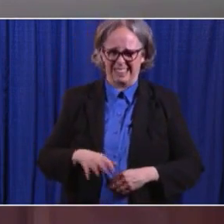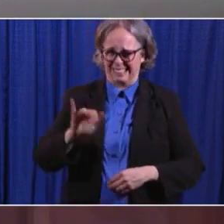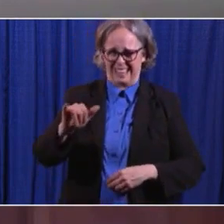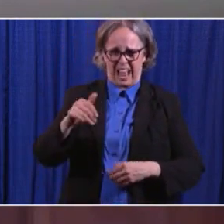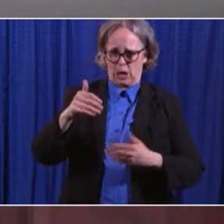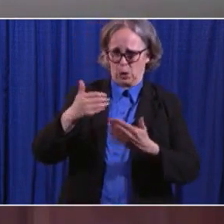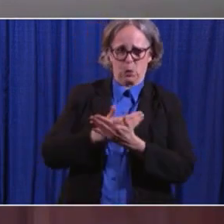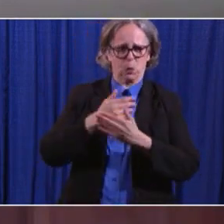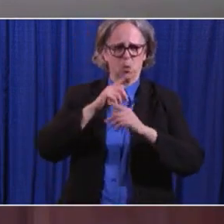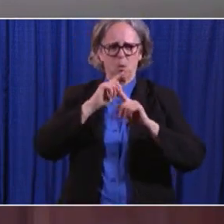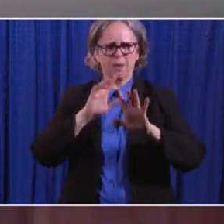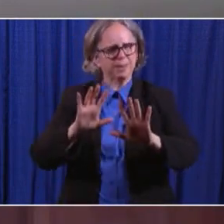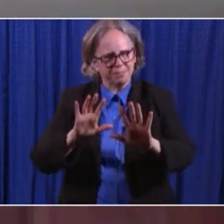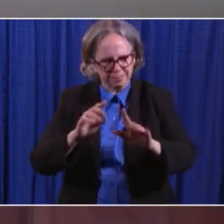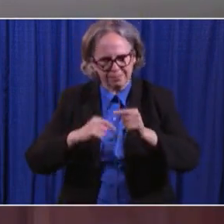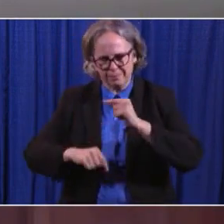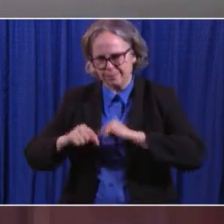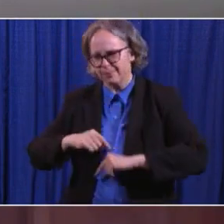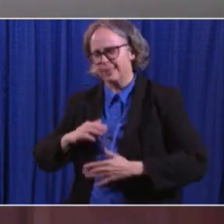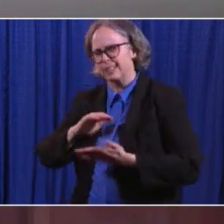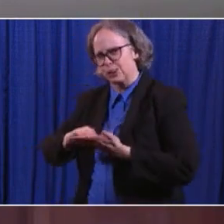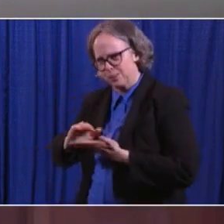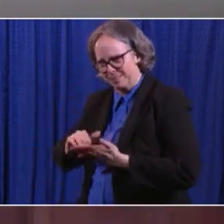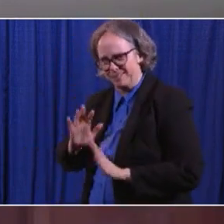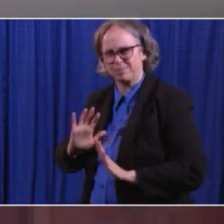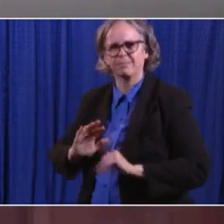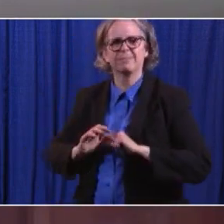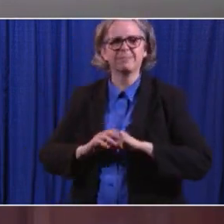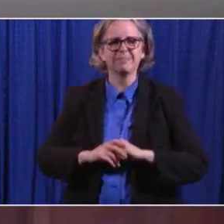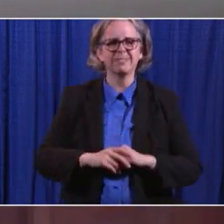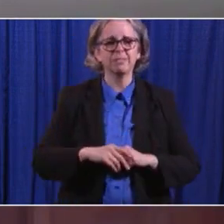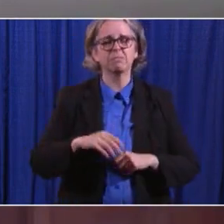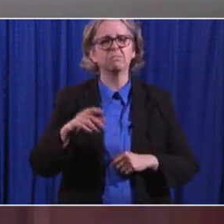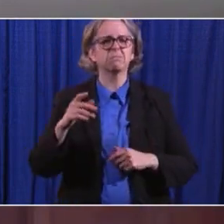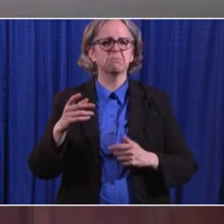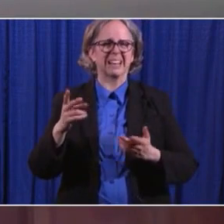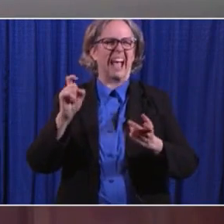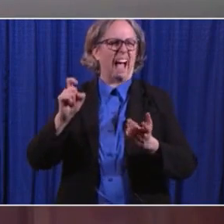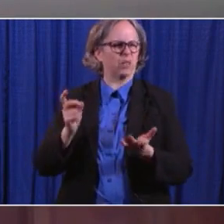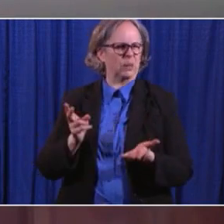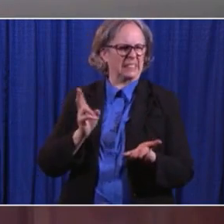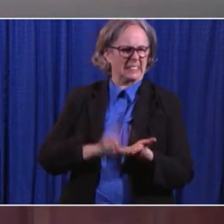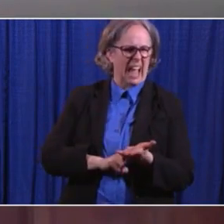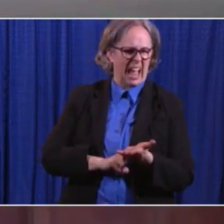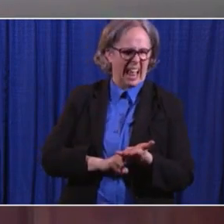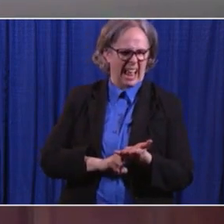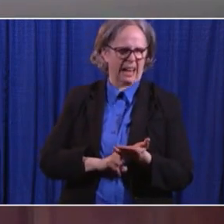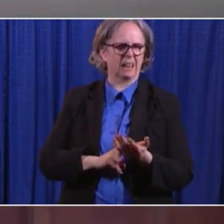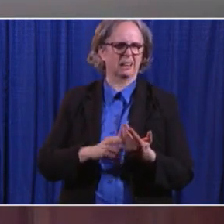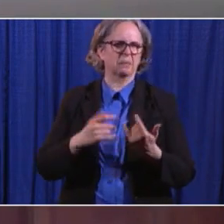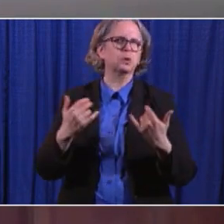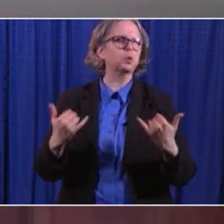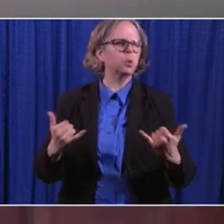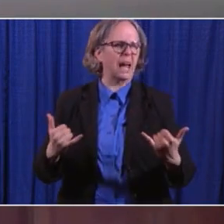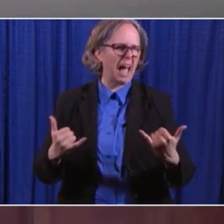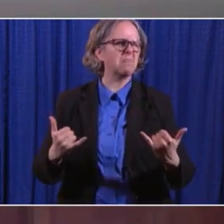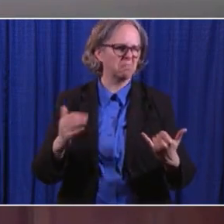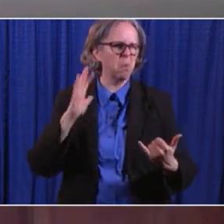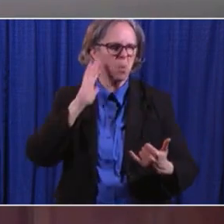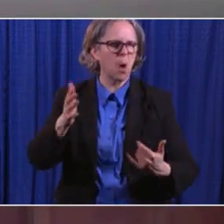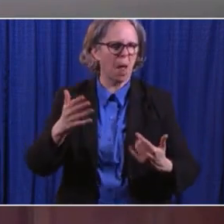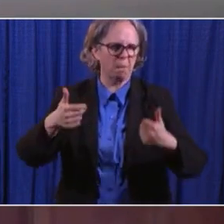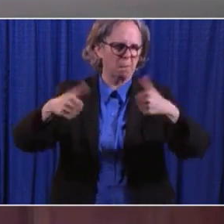me, hopefully it should be available and signed by today. You will also see which orders that